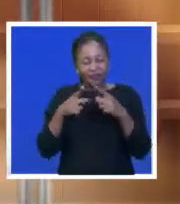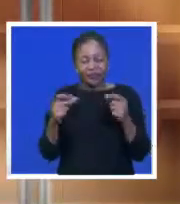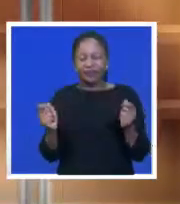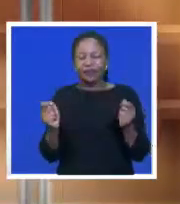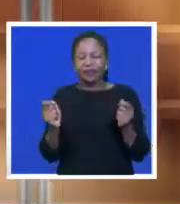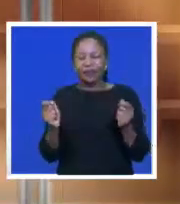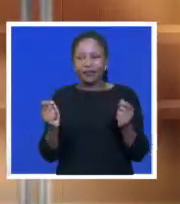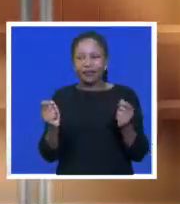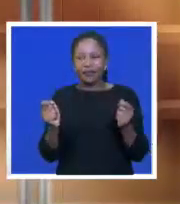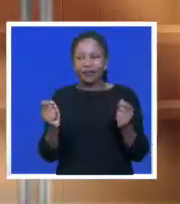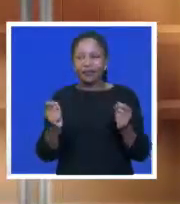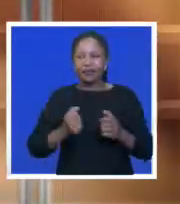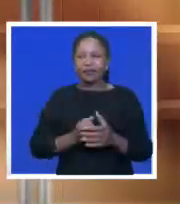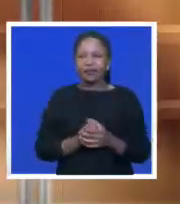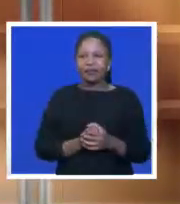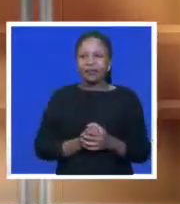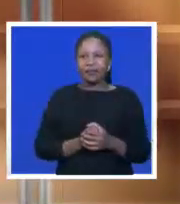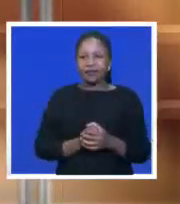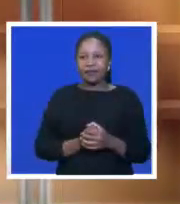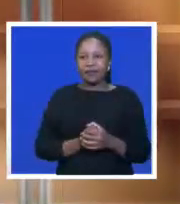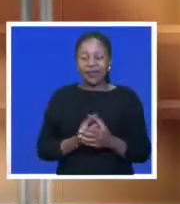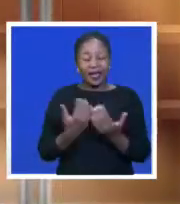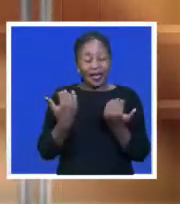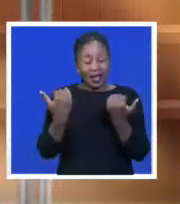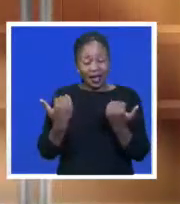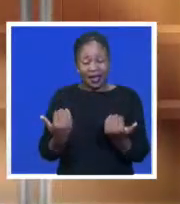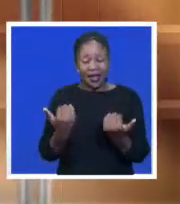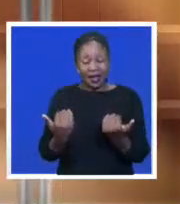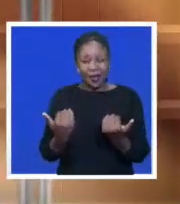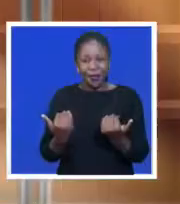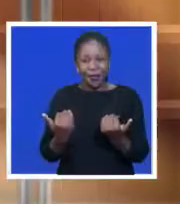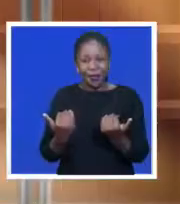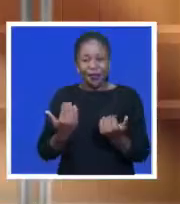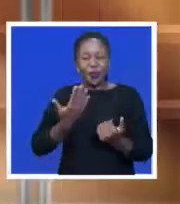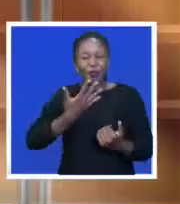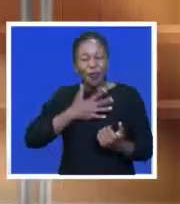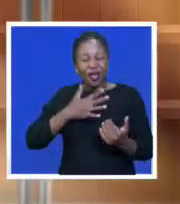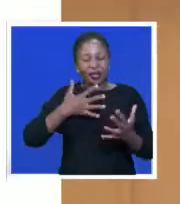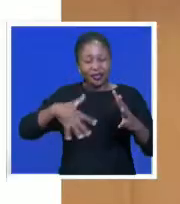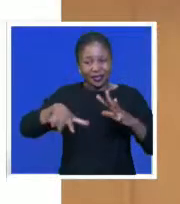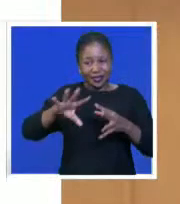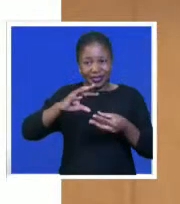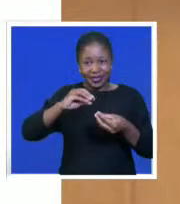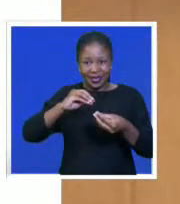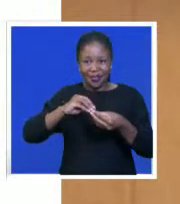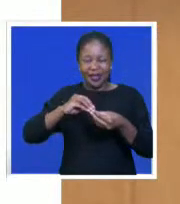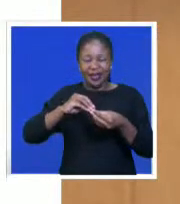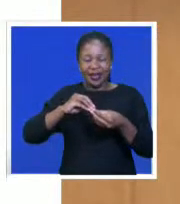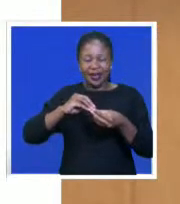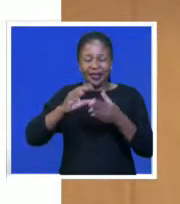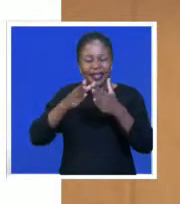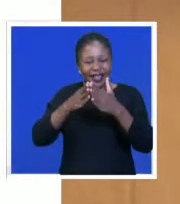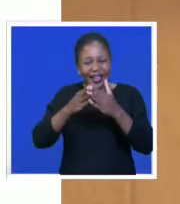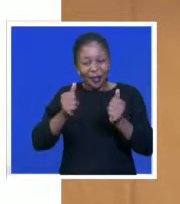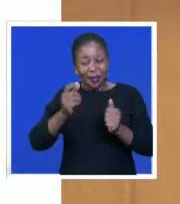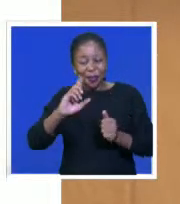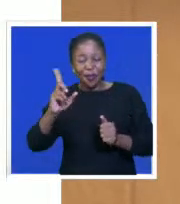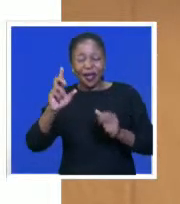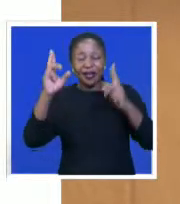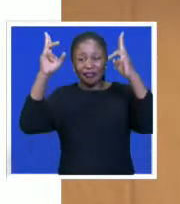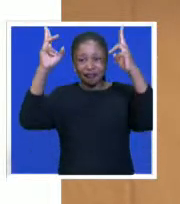lesson one more time. So, in today's lesson, we have covered that